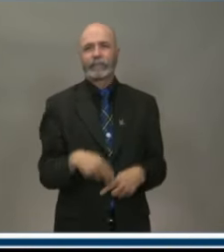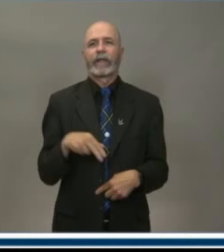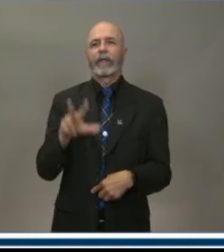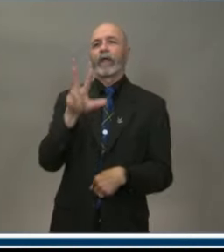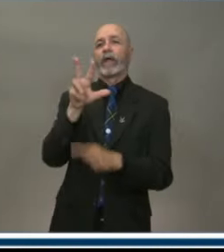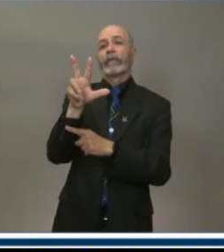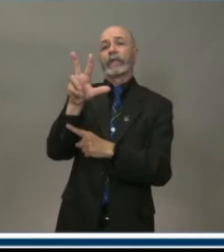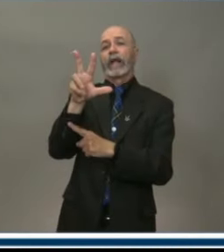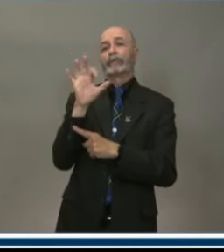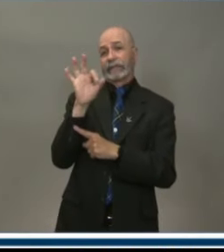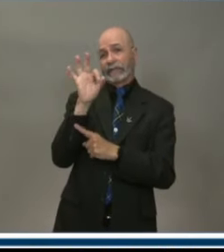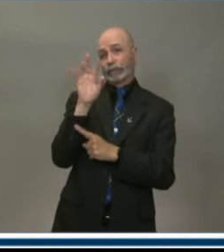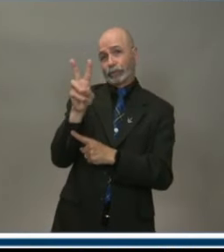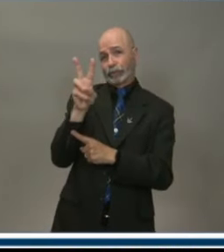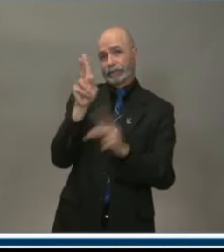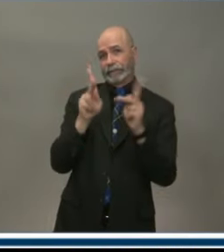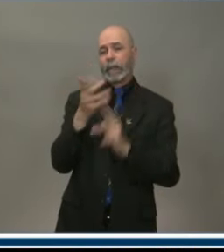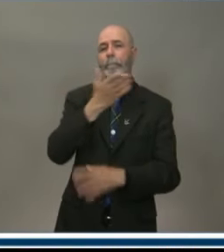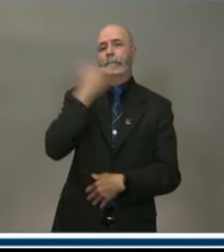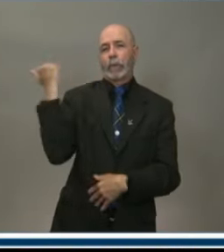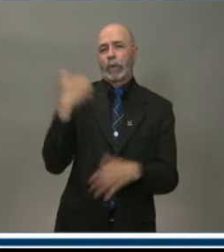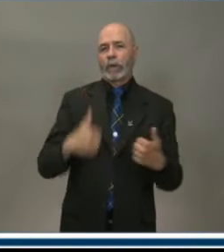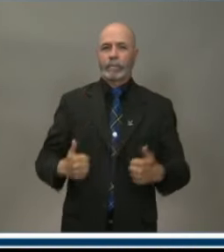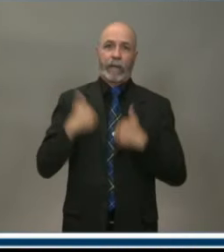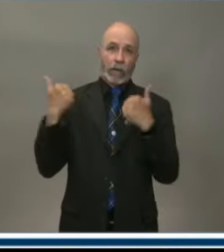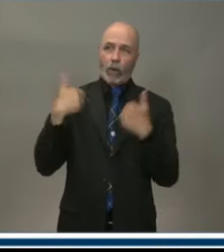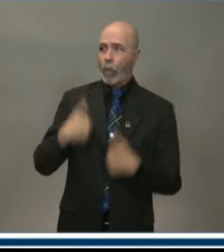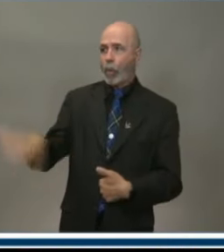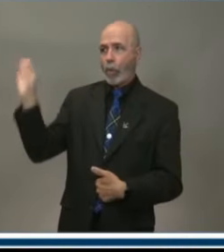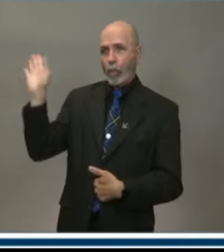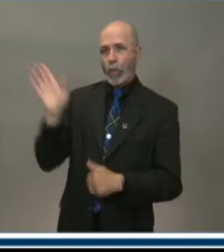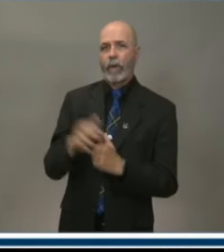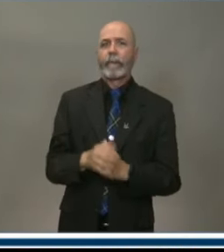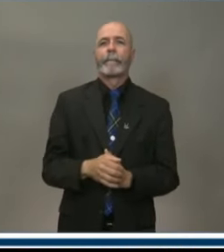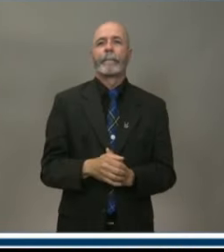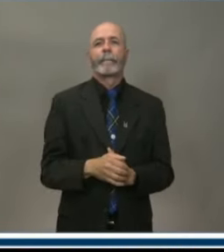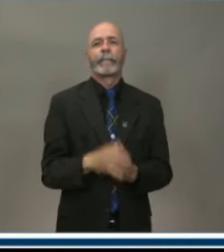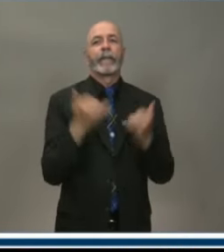their COVID-19 infection. We now have